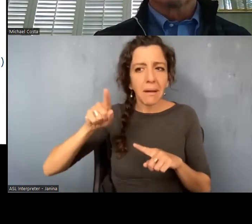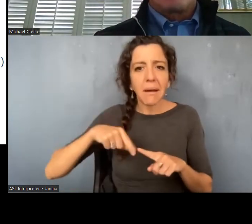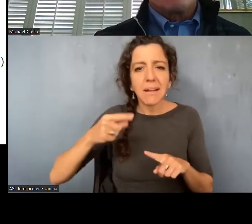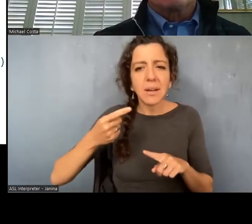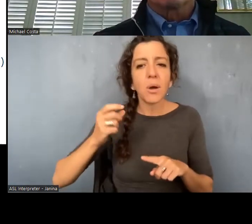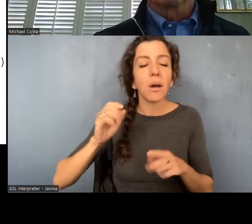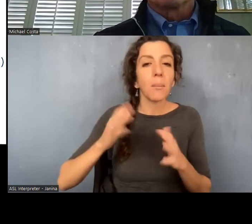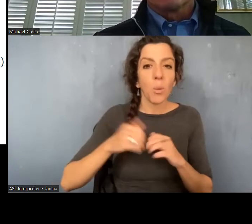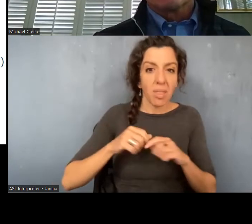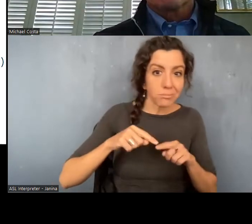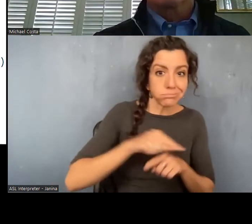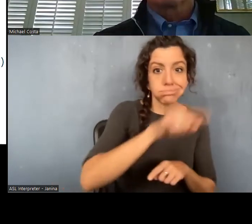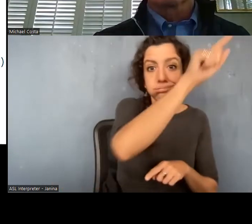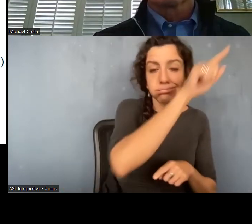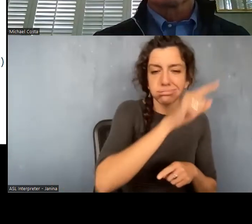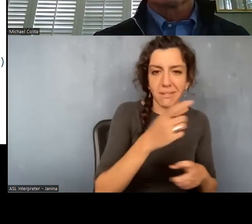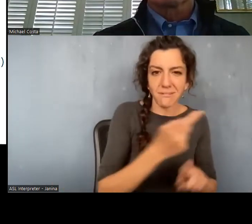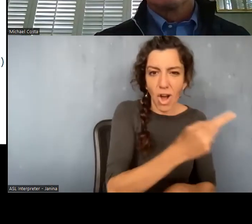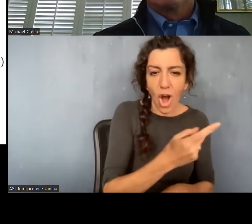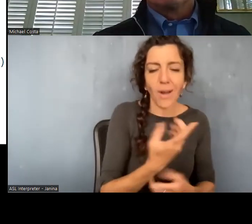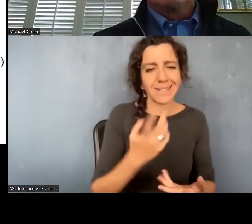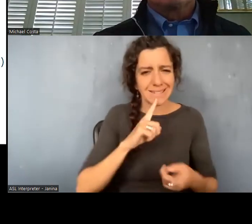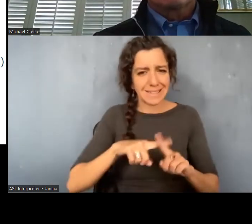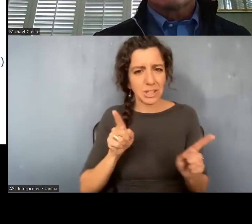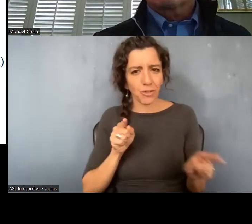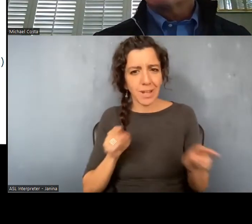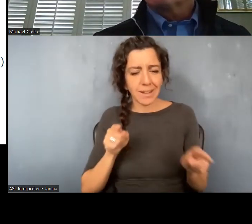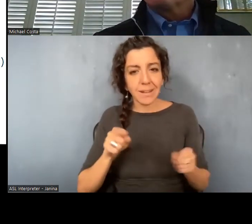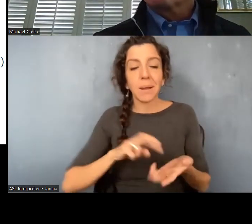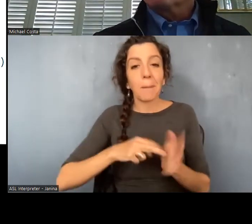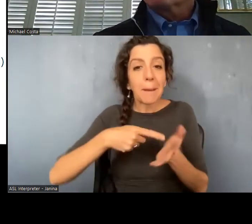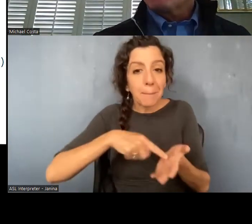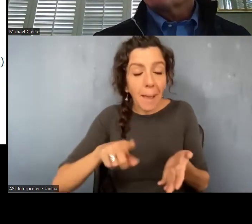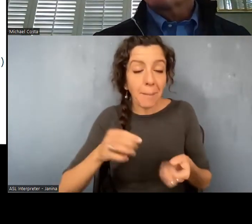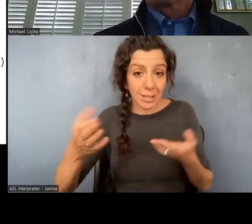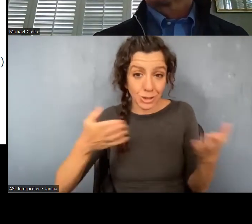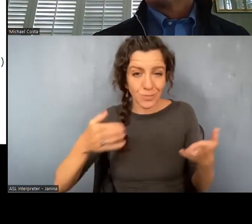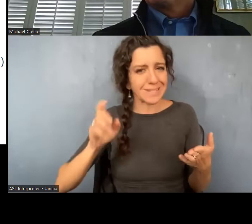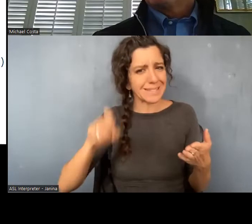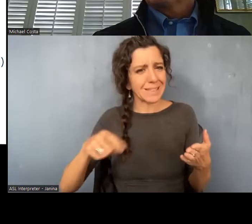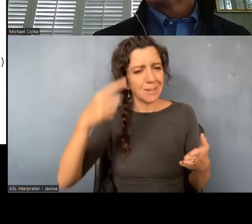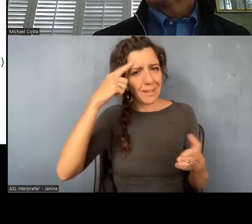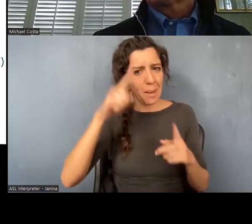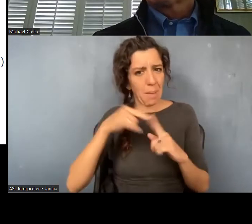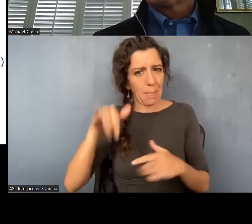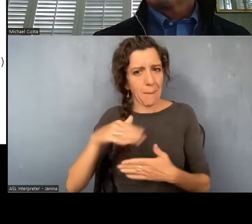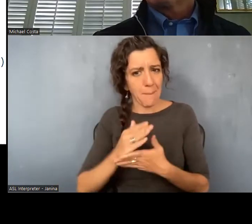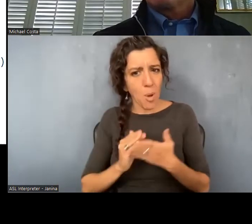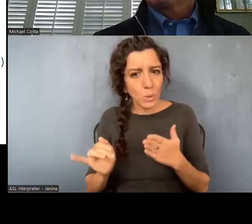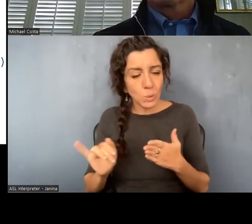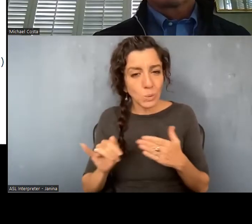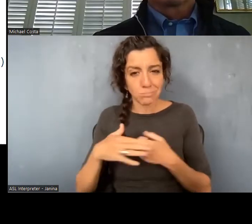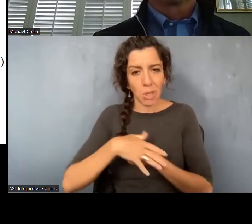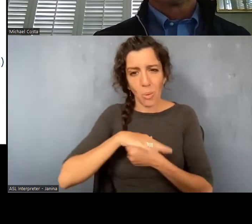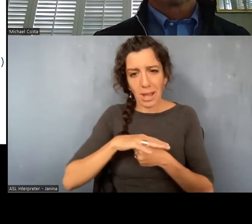and payment and reimbursement for services need to take account of that. And so we will be